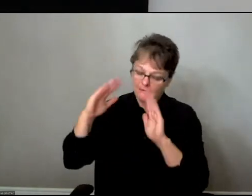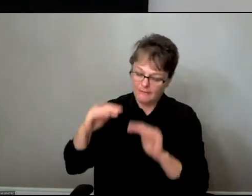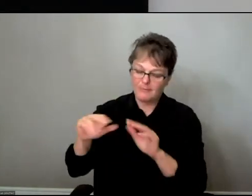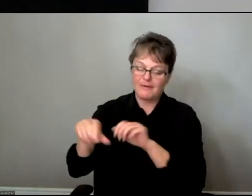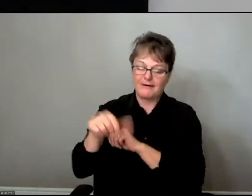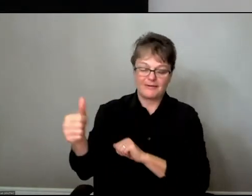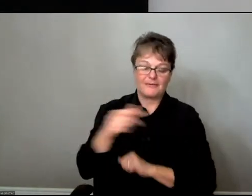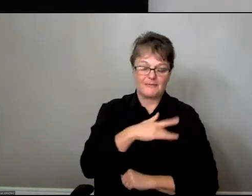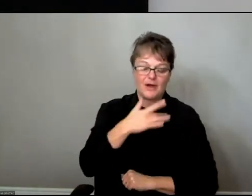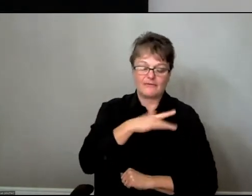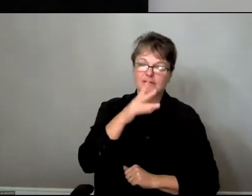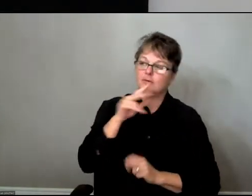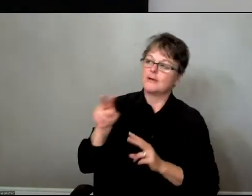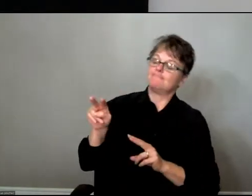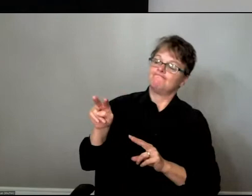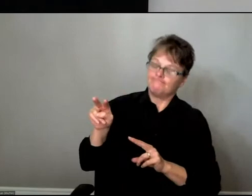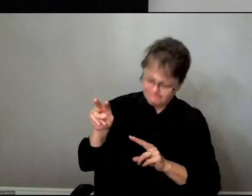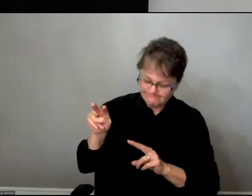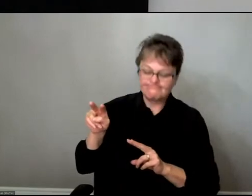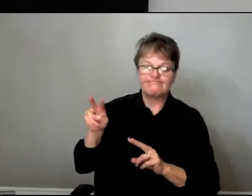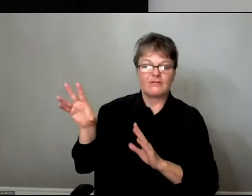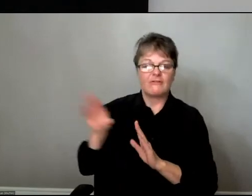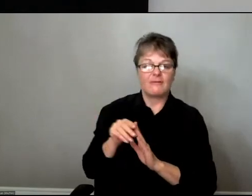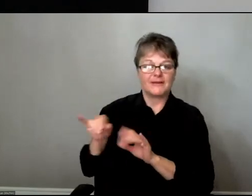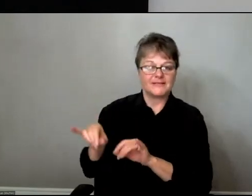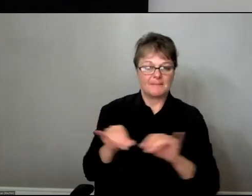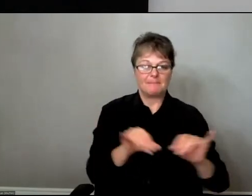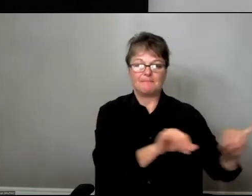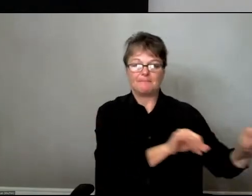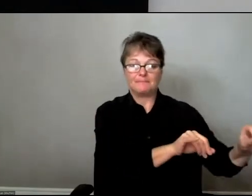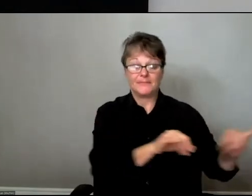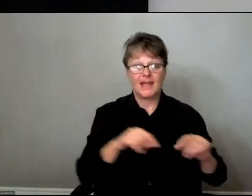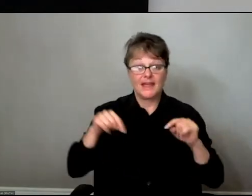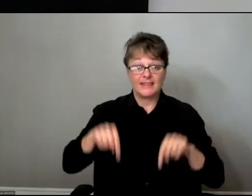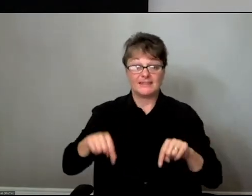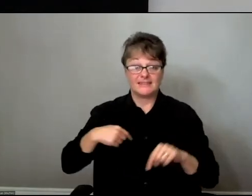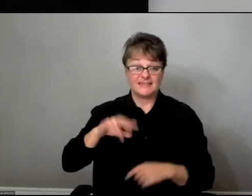suit. This is our 6th year now for the Purple Ribbon flag.